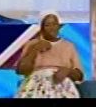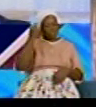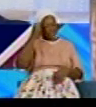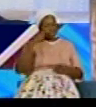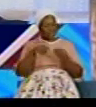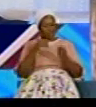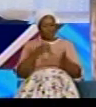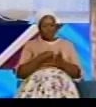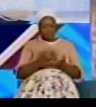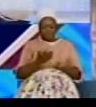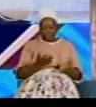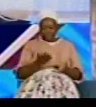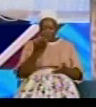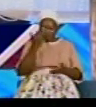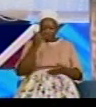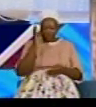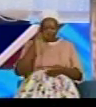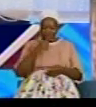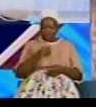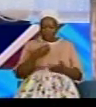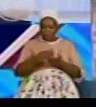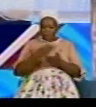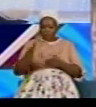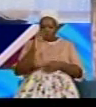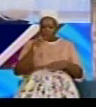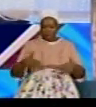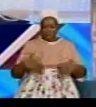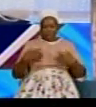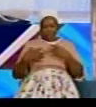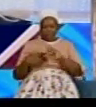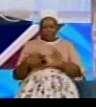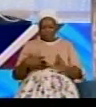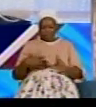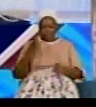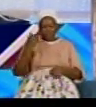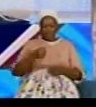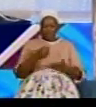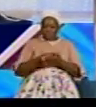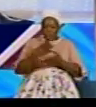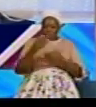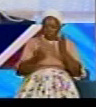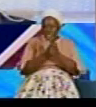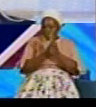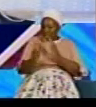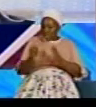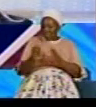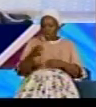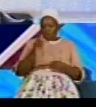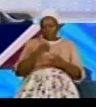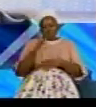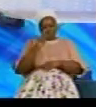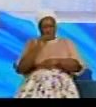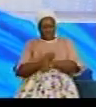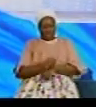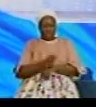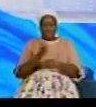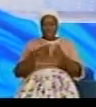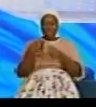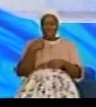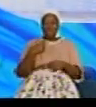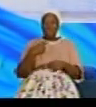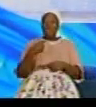you waste your life? Why would you waste your skill on tradition? And he said